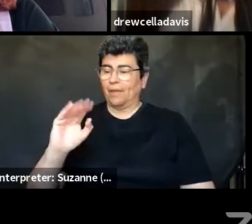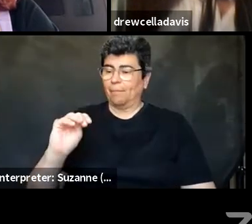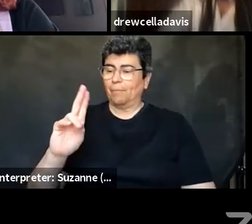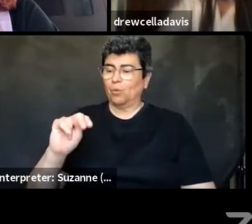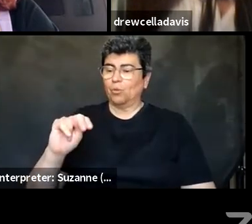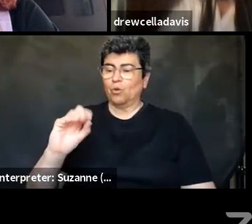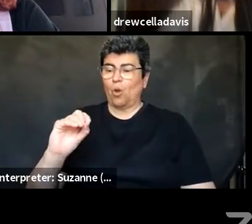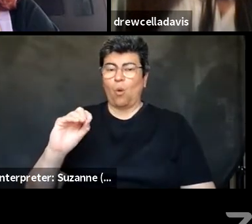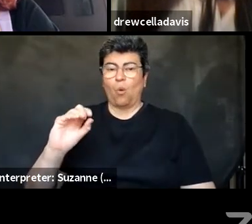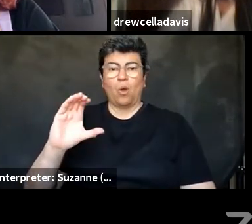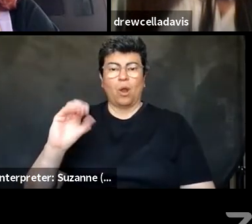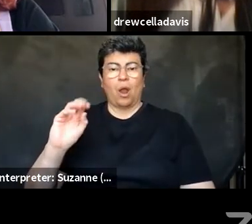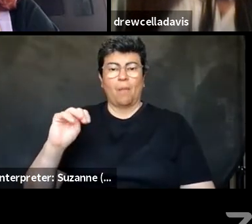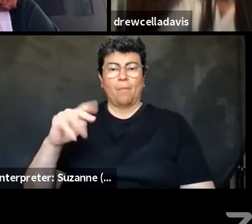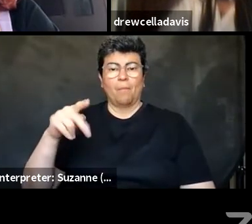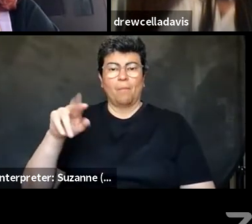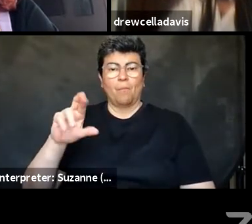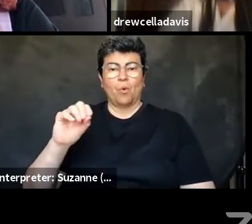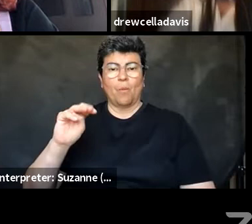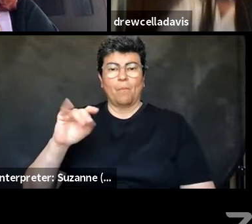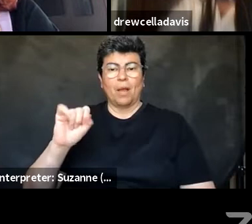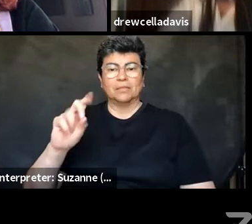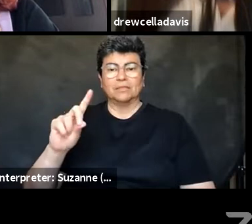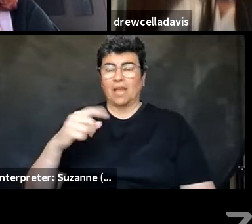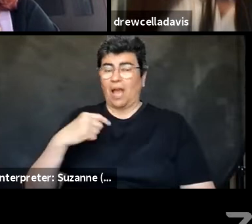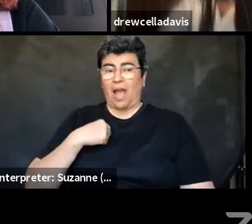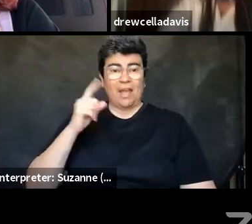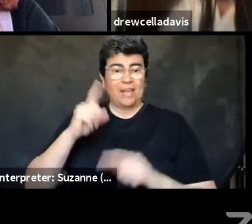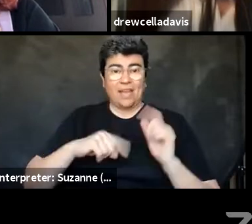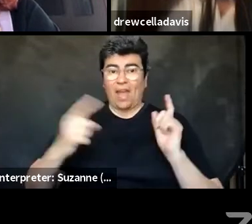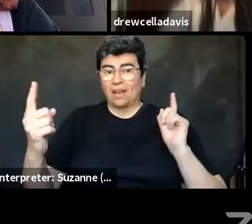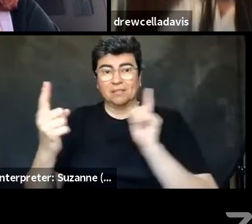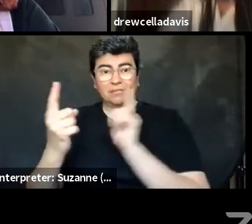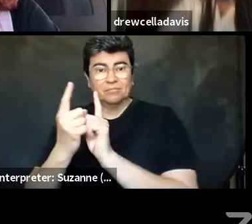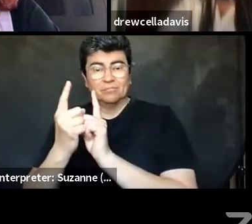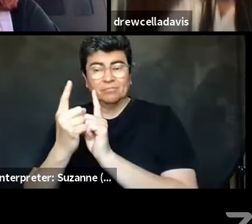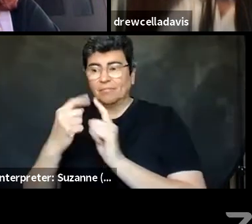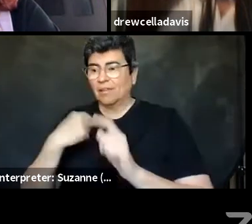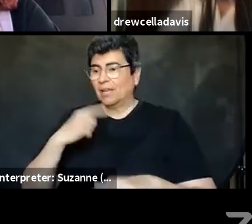immunocompromised. I can't go anywhere near them.